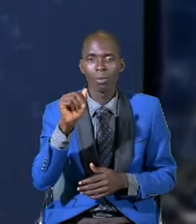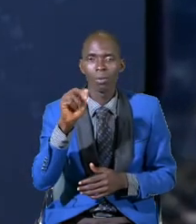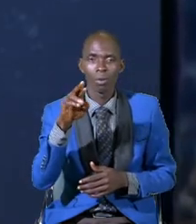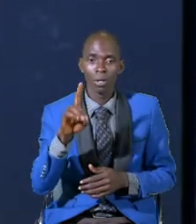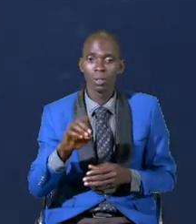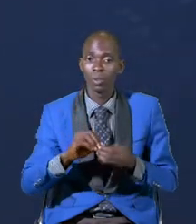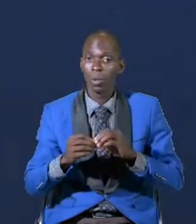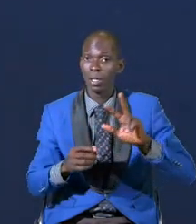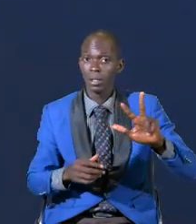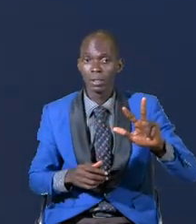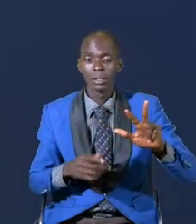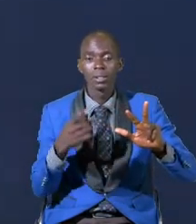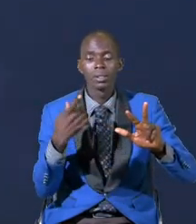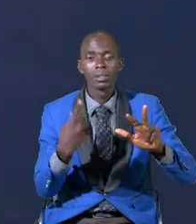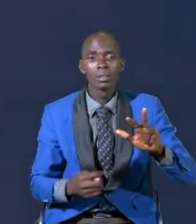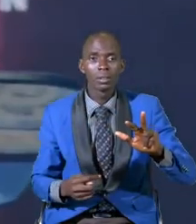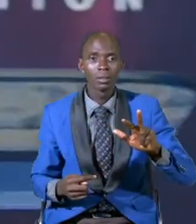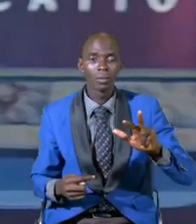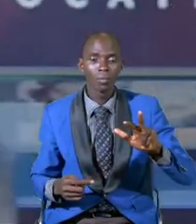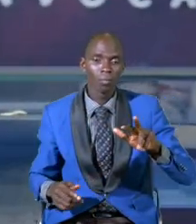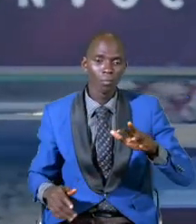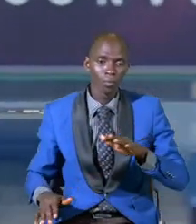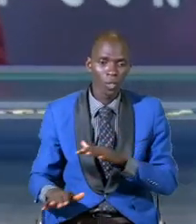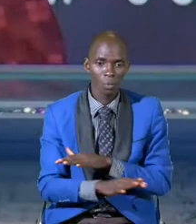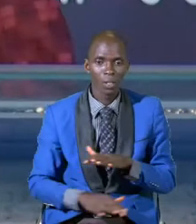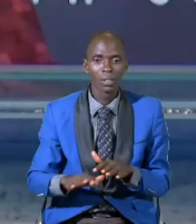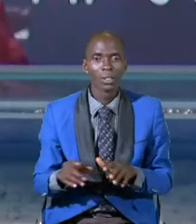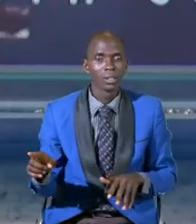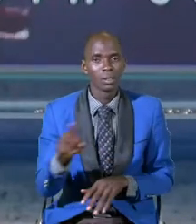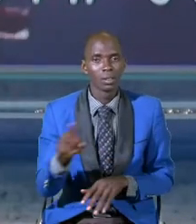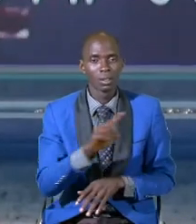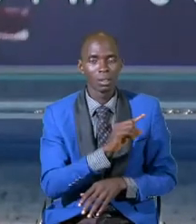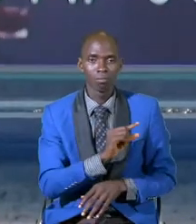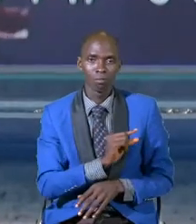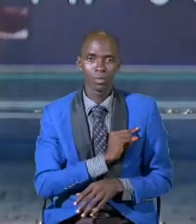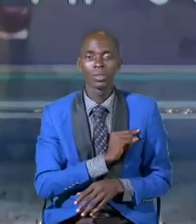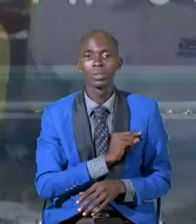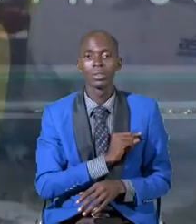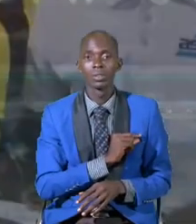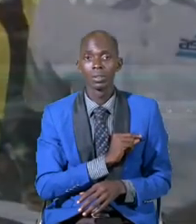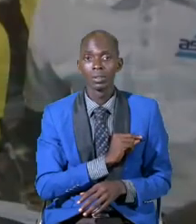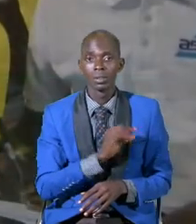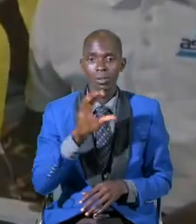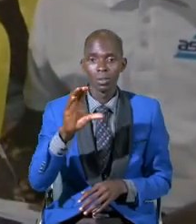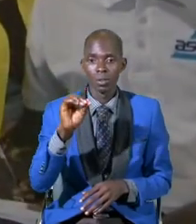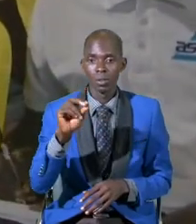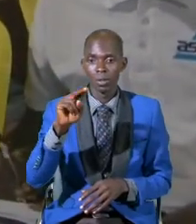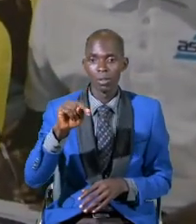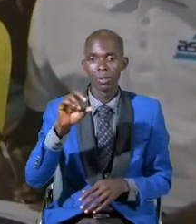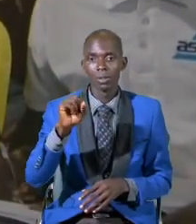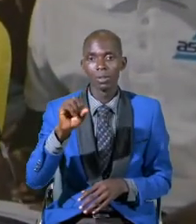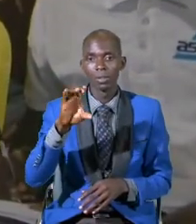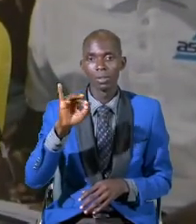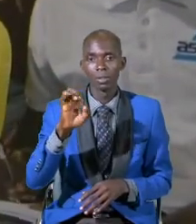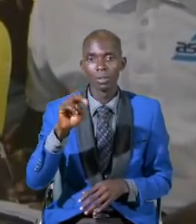they abase their conscience. They tell them, in this place of work, you know what?